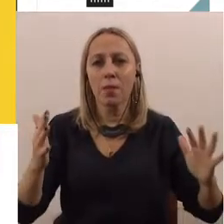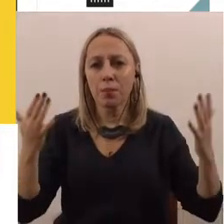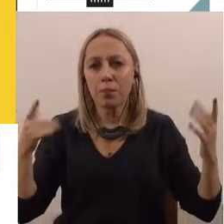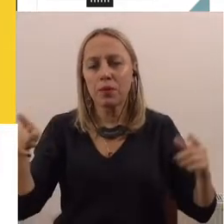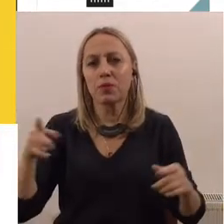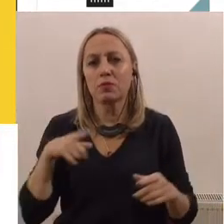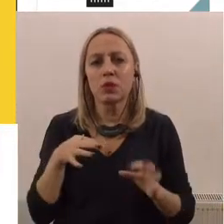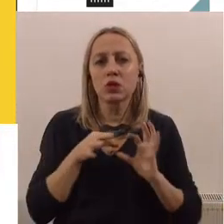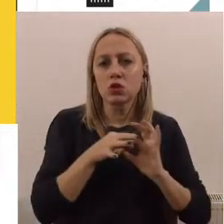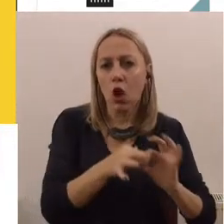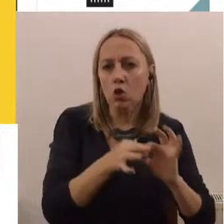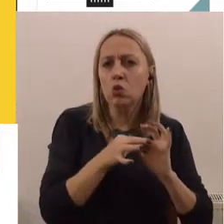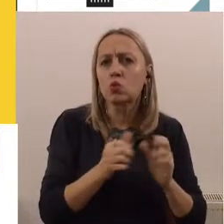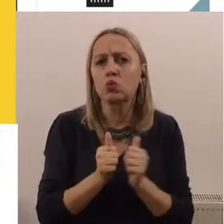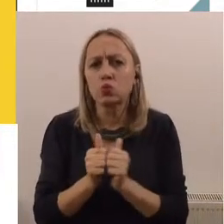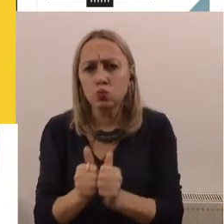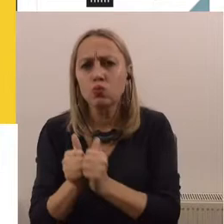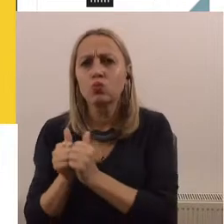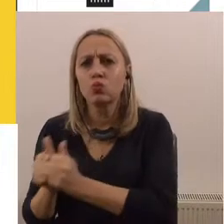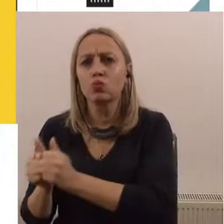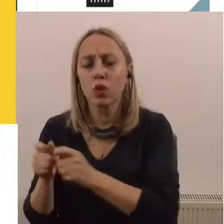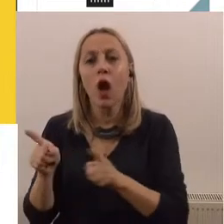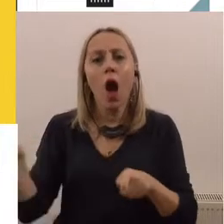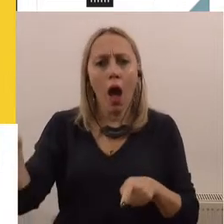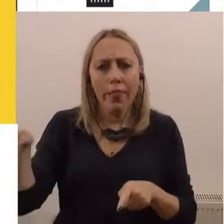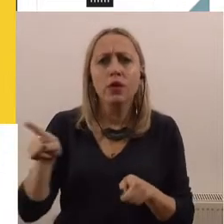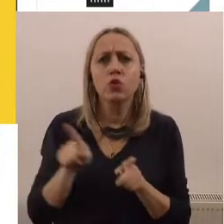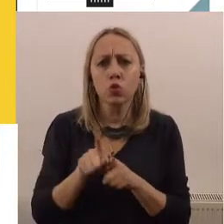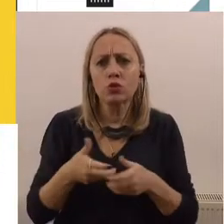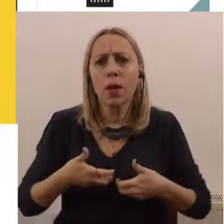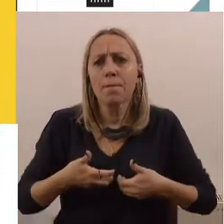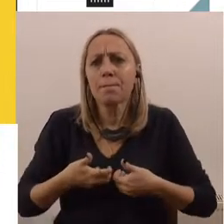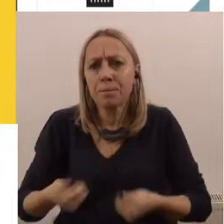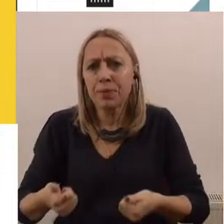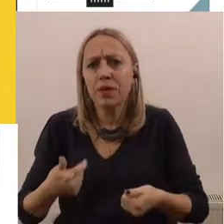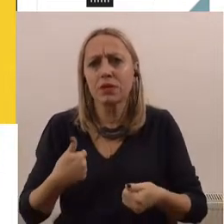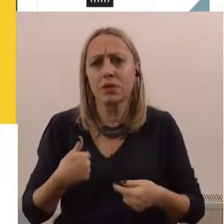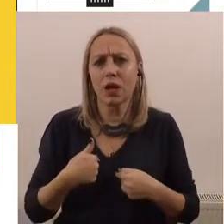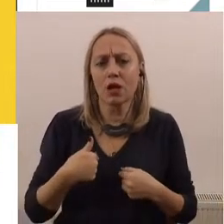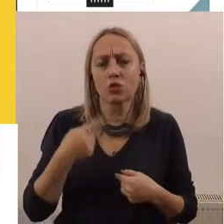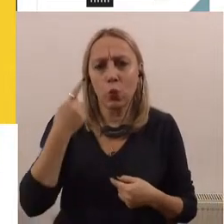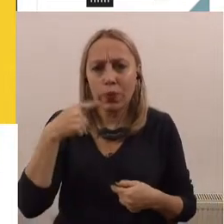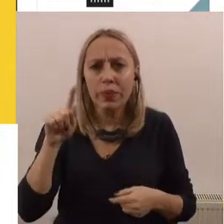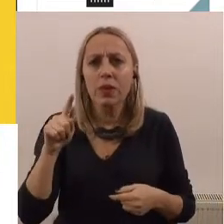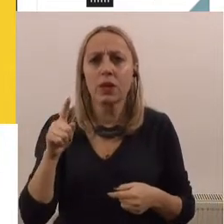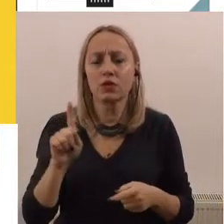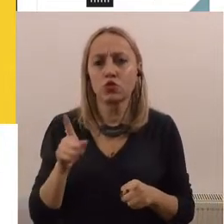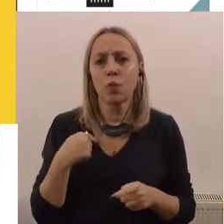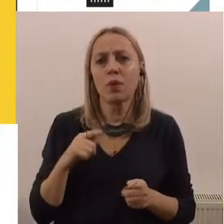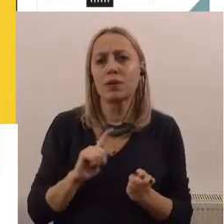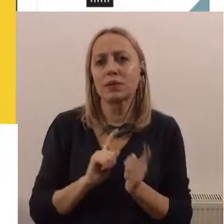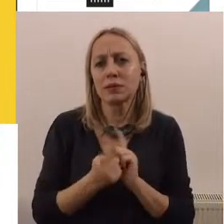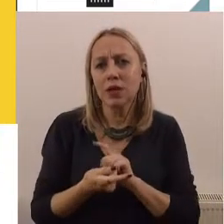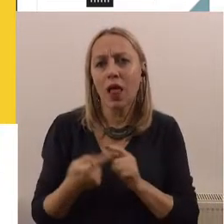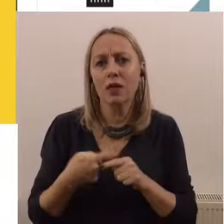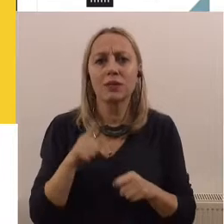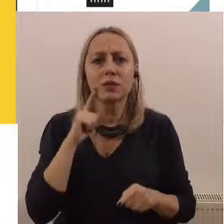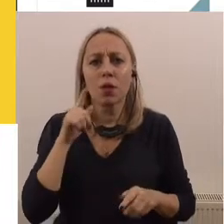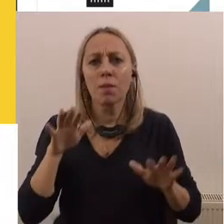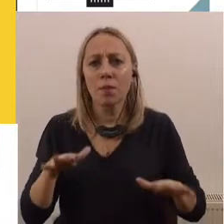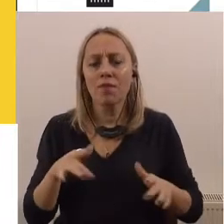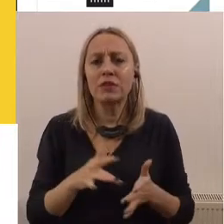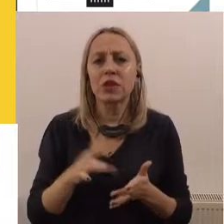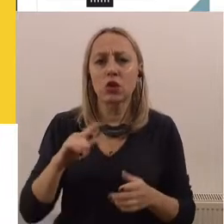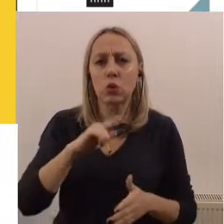parks, our approach to green in the middle of a city, and